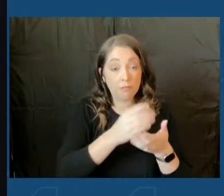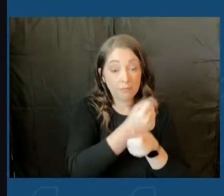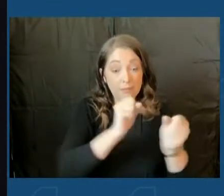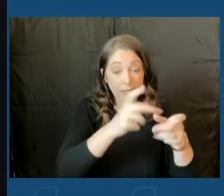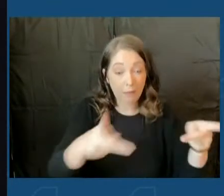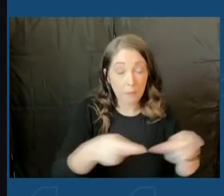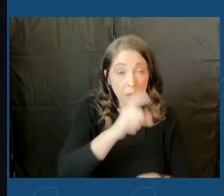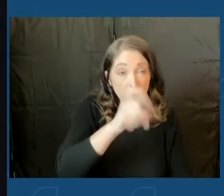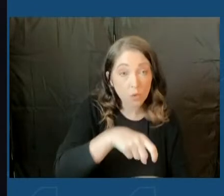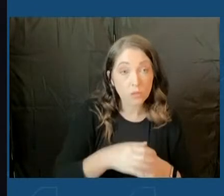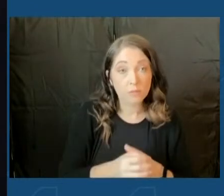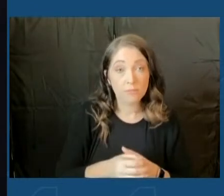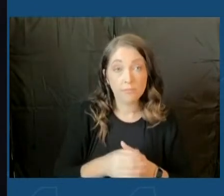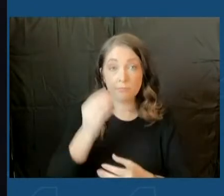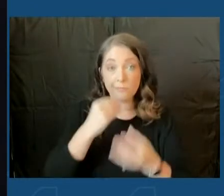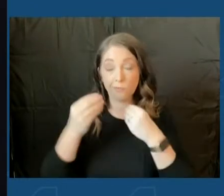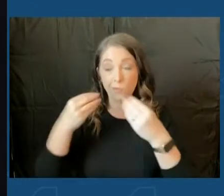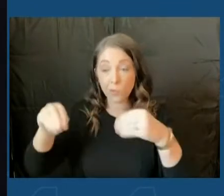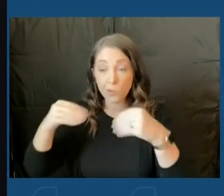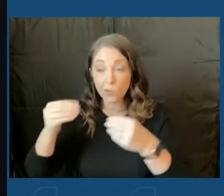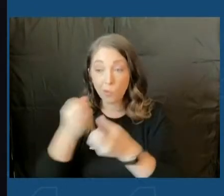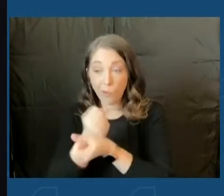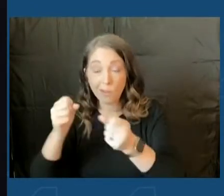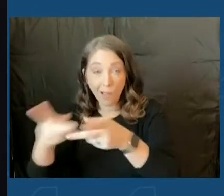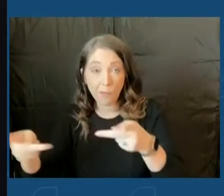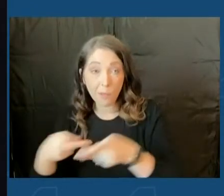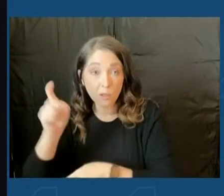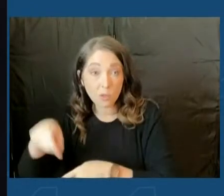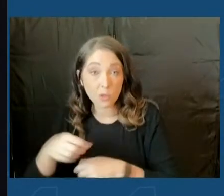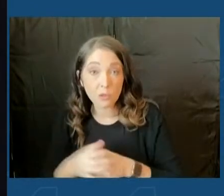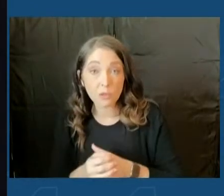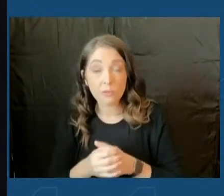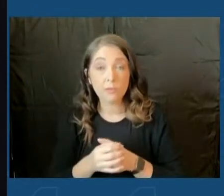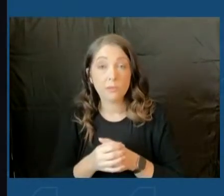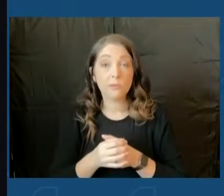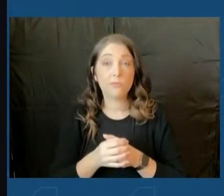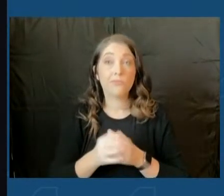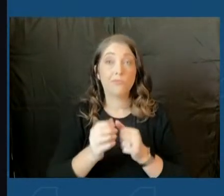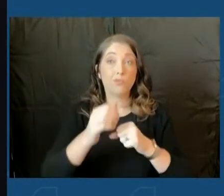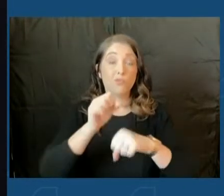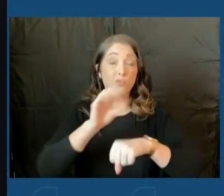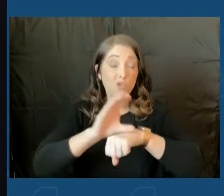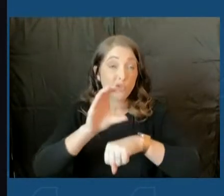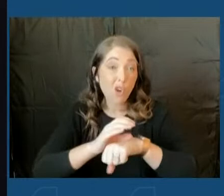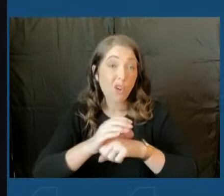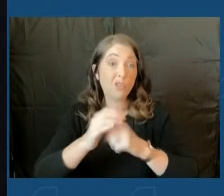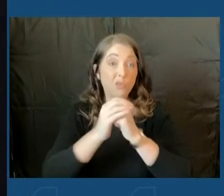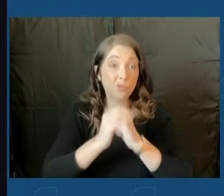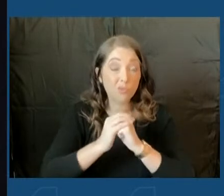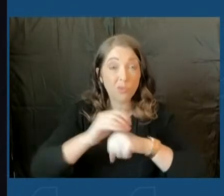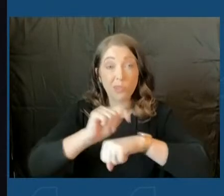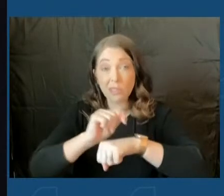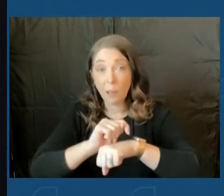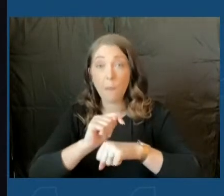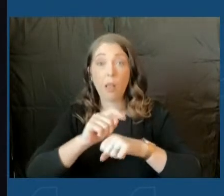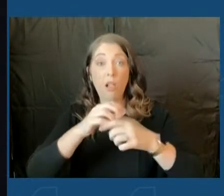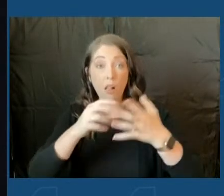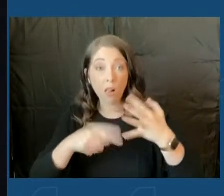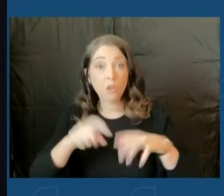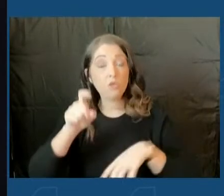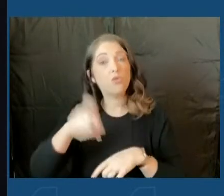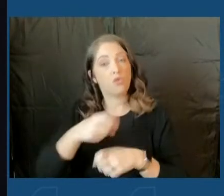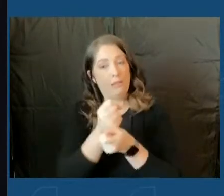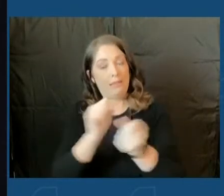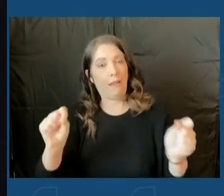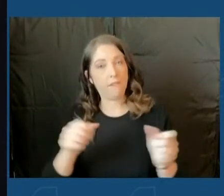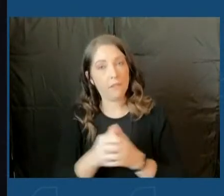should be a safe place. Our houses of worship should be a safe place. Our streets and our neighborhoods should be a safe place.